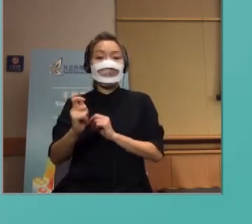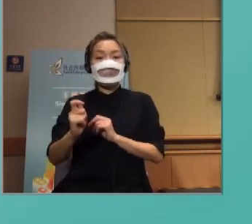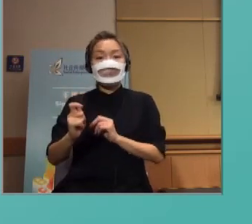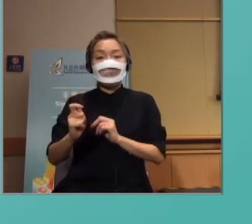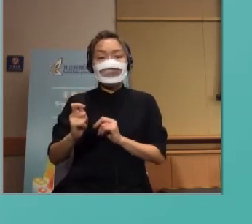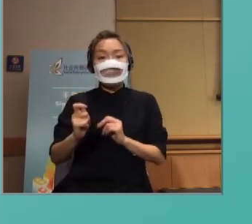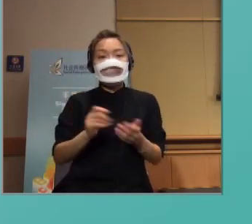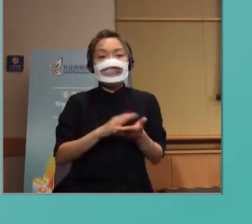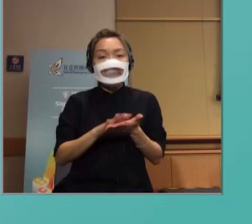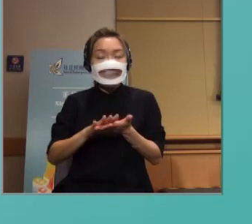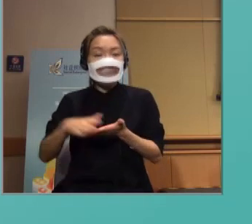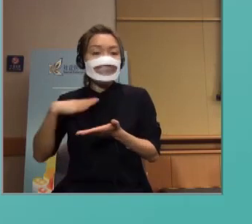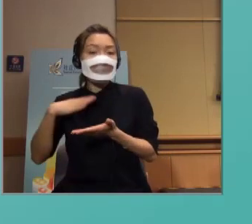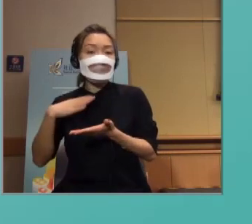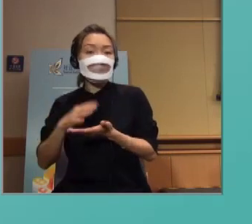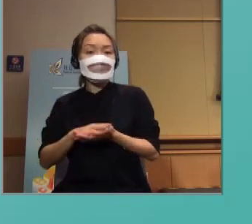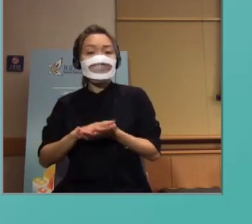We're going to do now the next session, which is